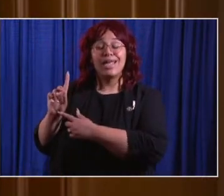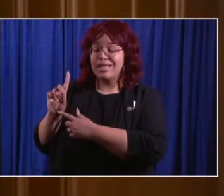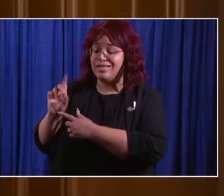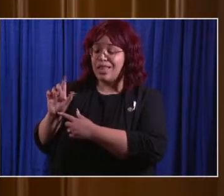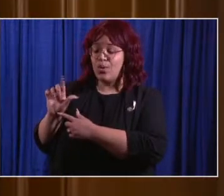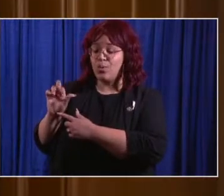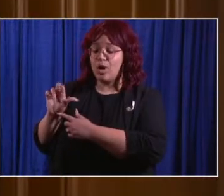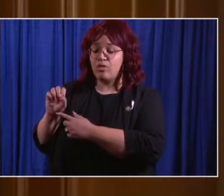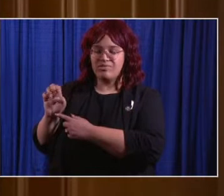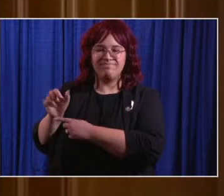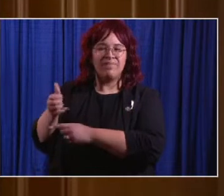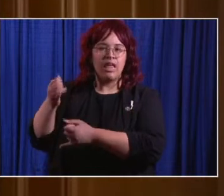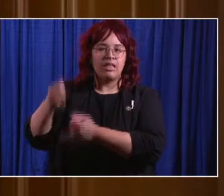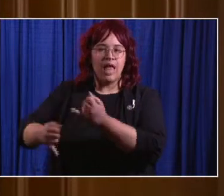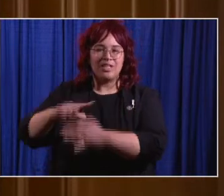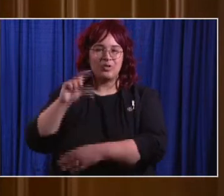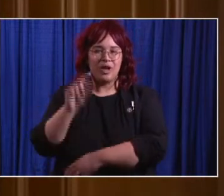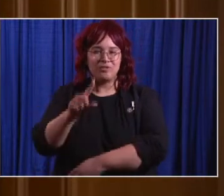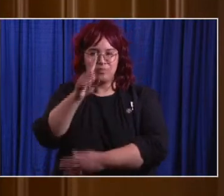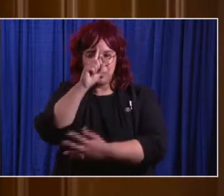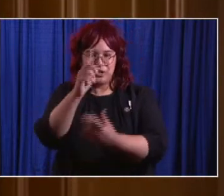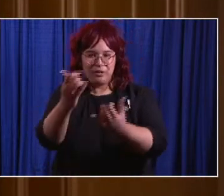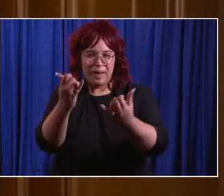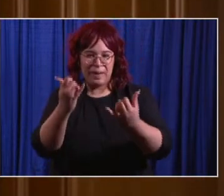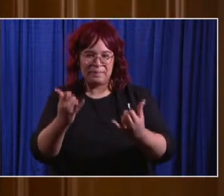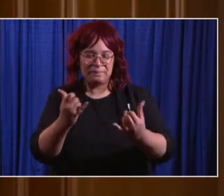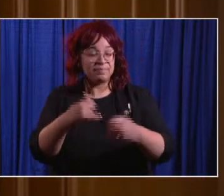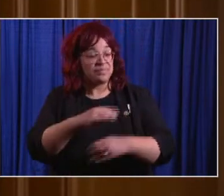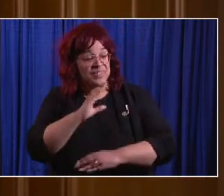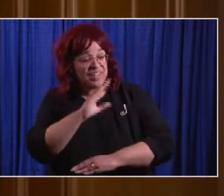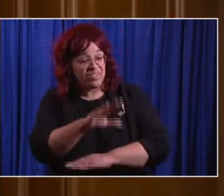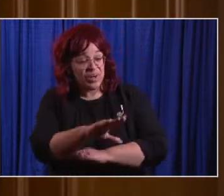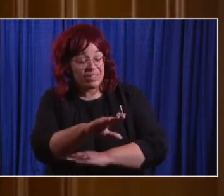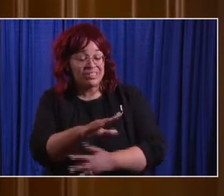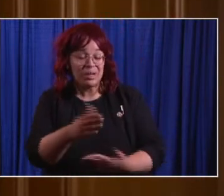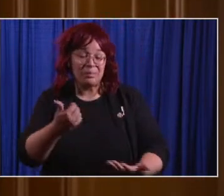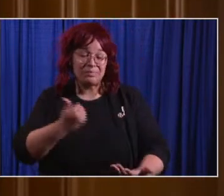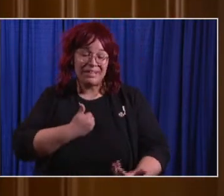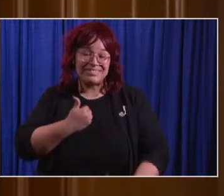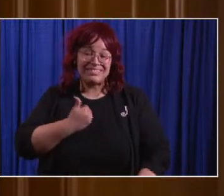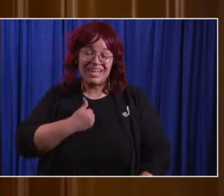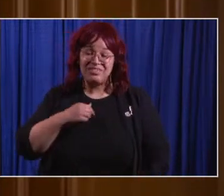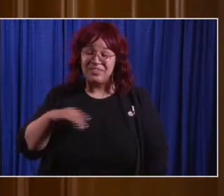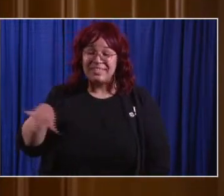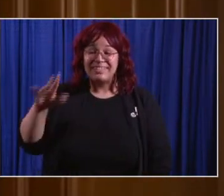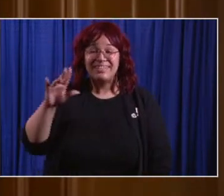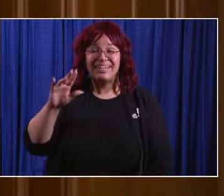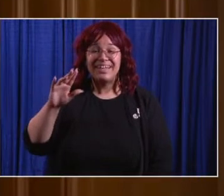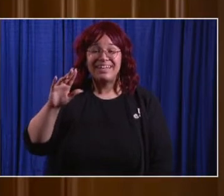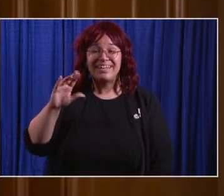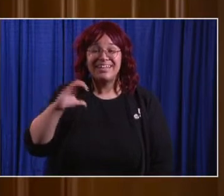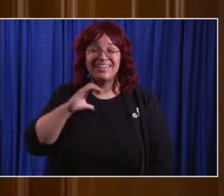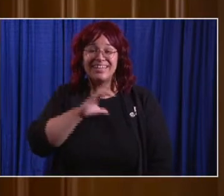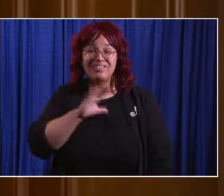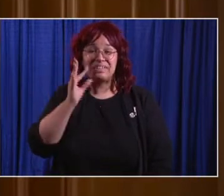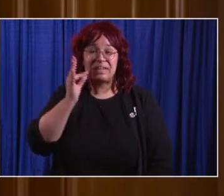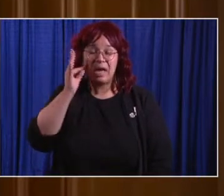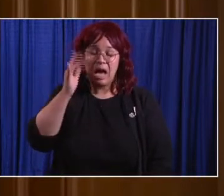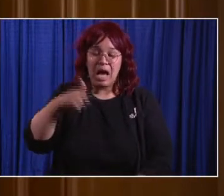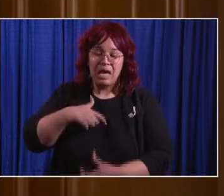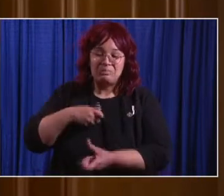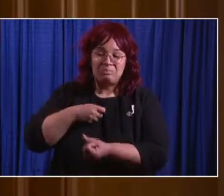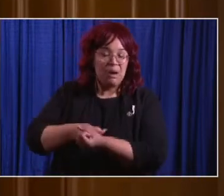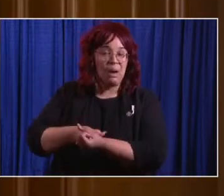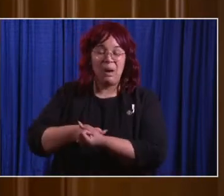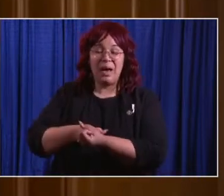Governor. Afternoon. Dan. Hey, as an Indian fan, I highly stand behind your sentiment about Cubby